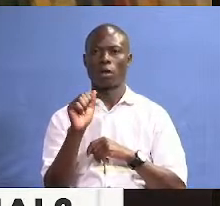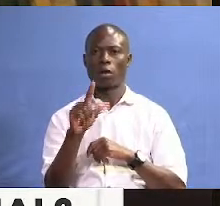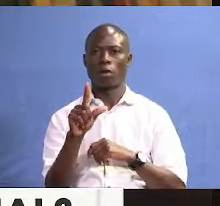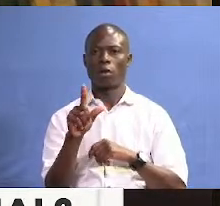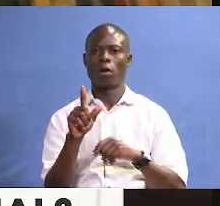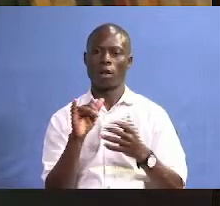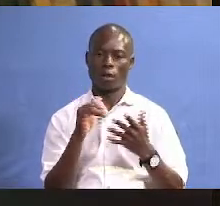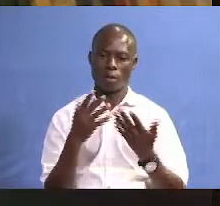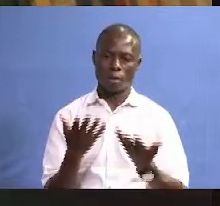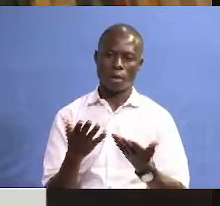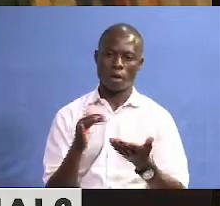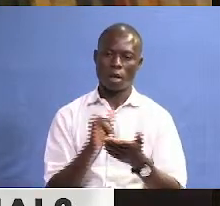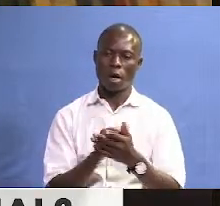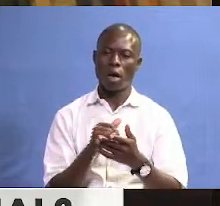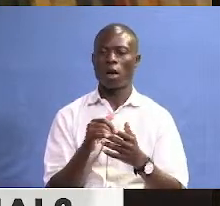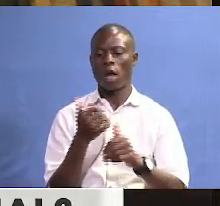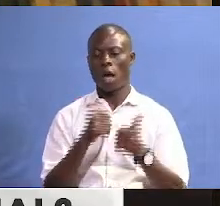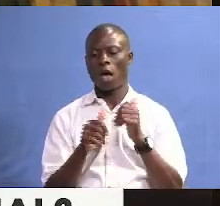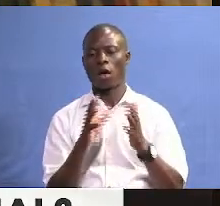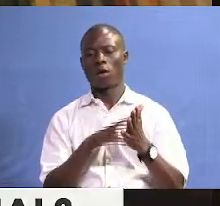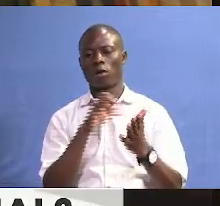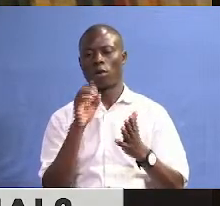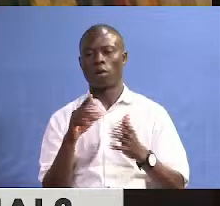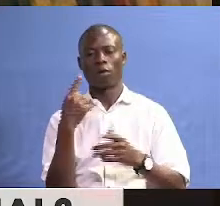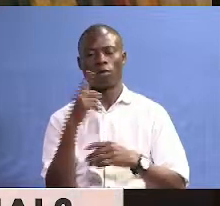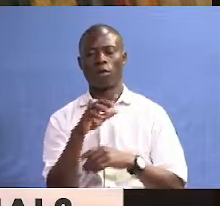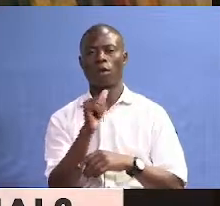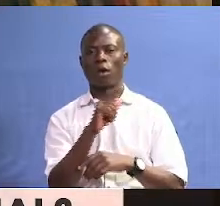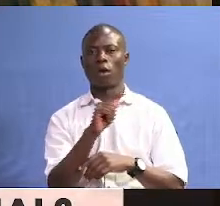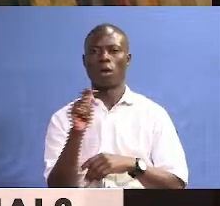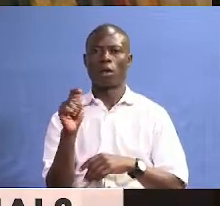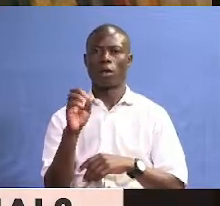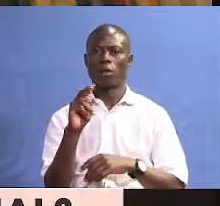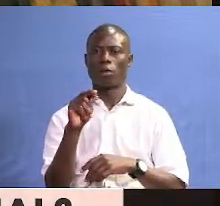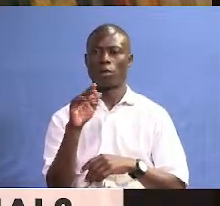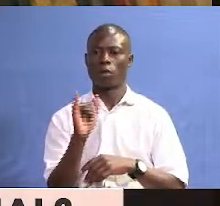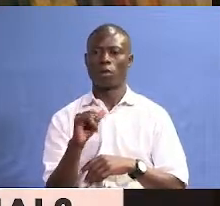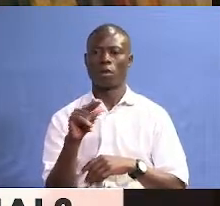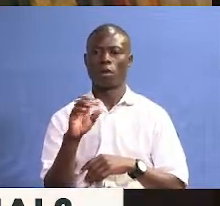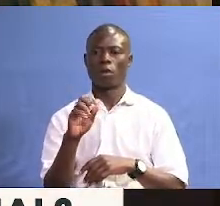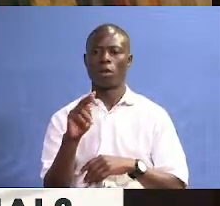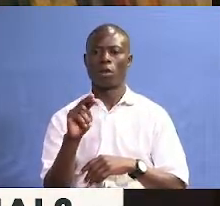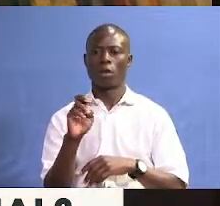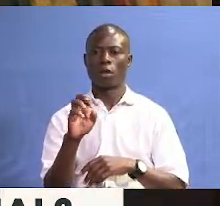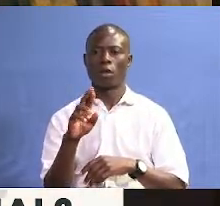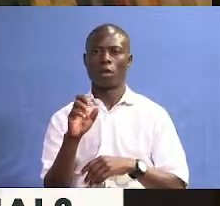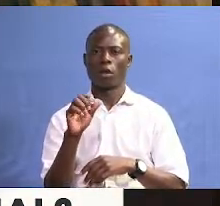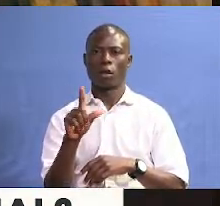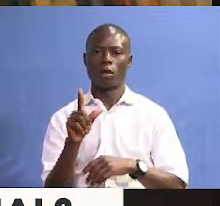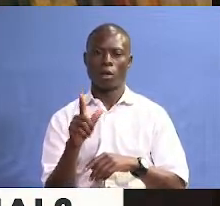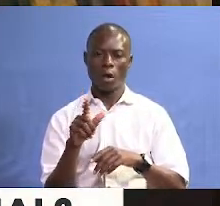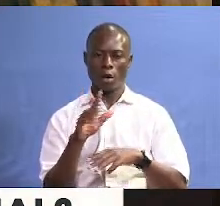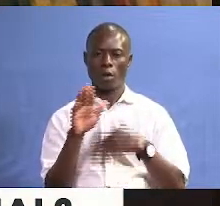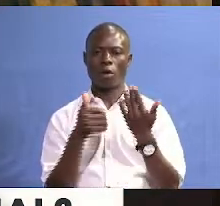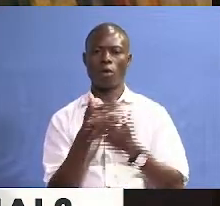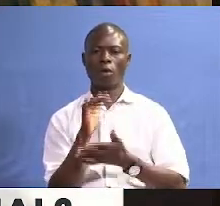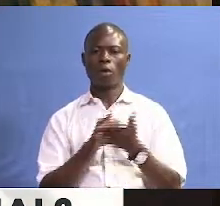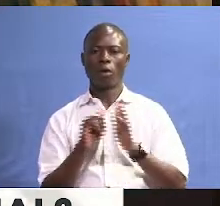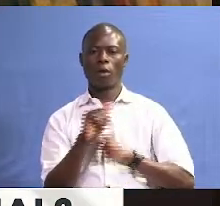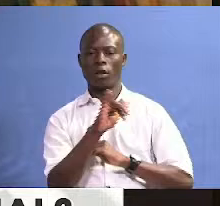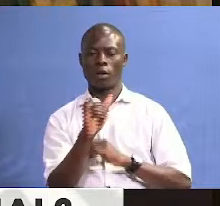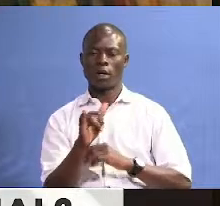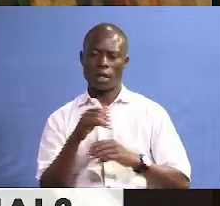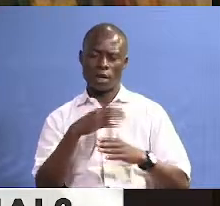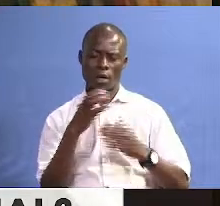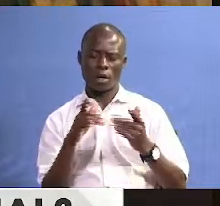for the removal of the Attorney General. So this sets, again, of course, it sets